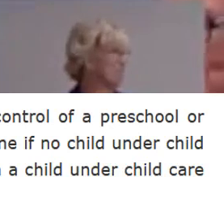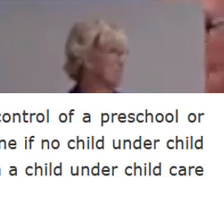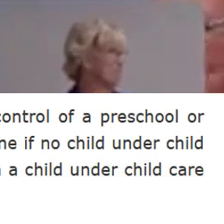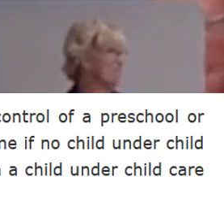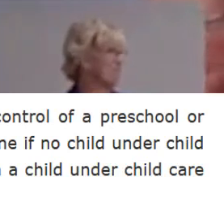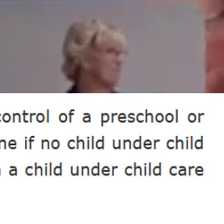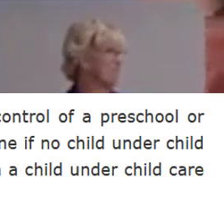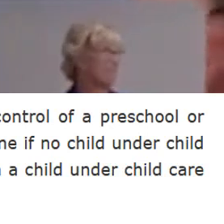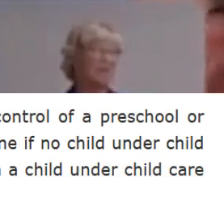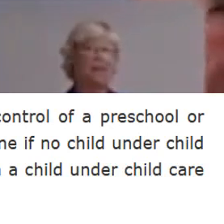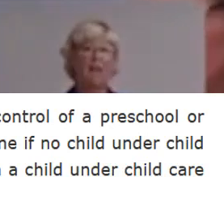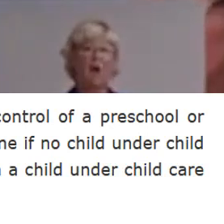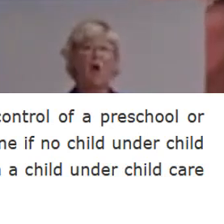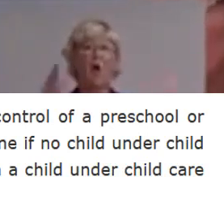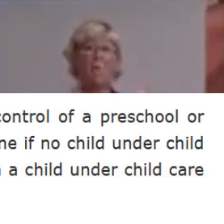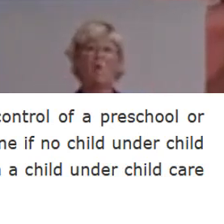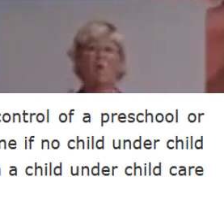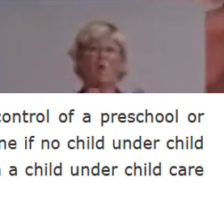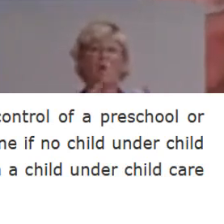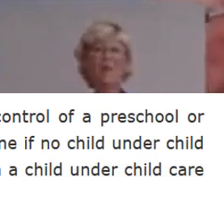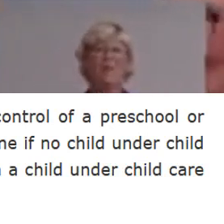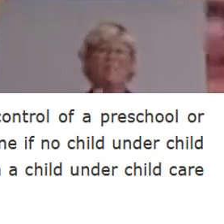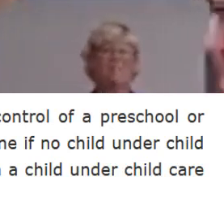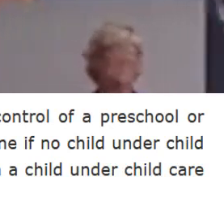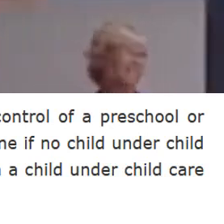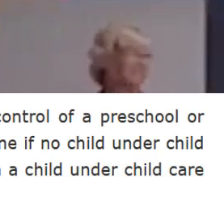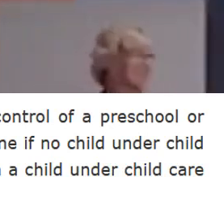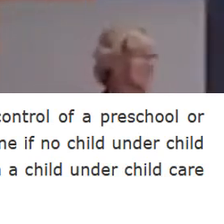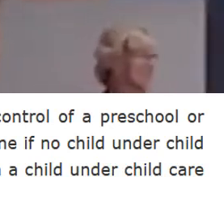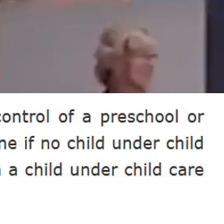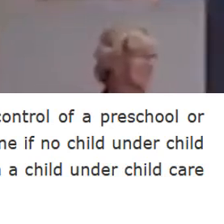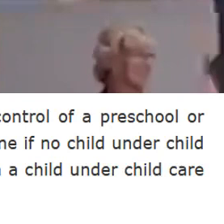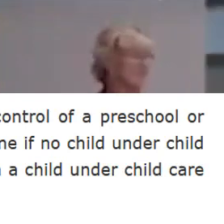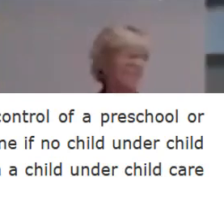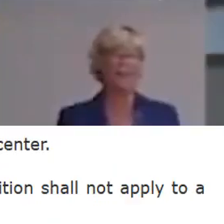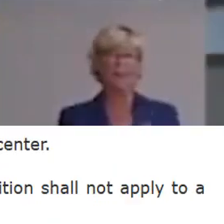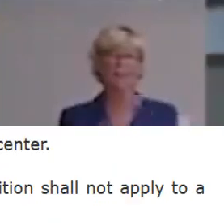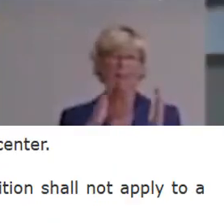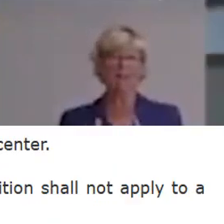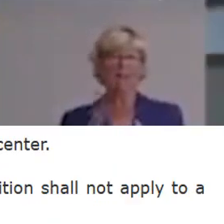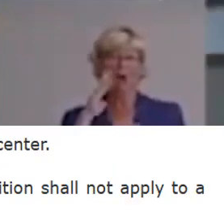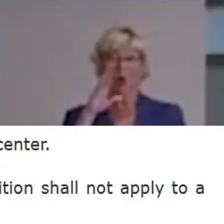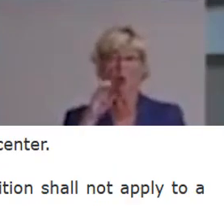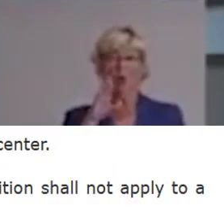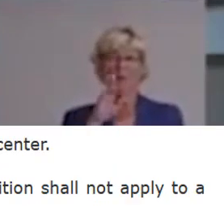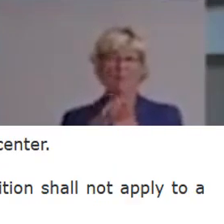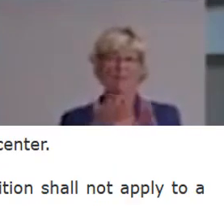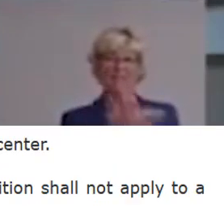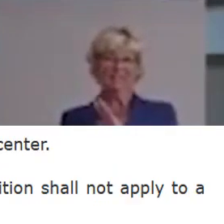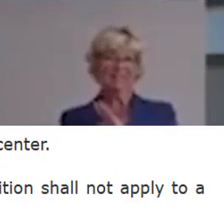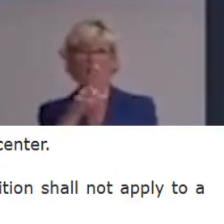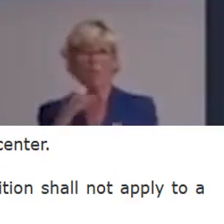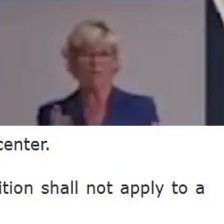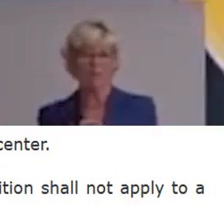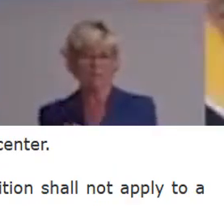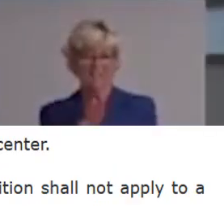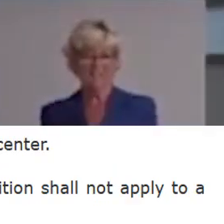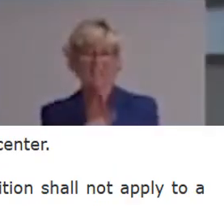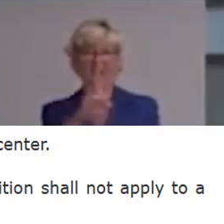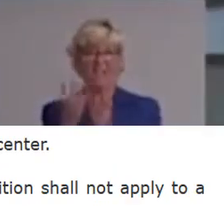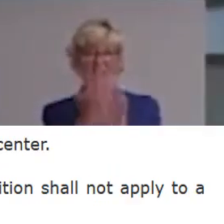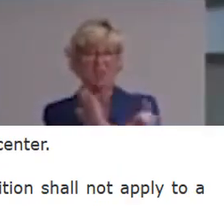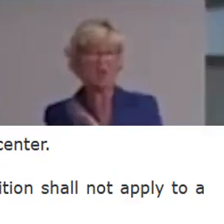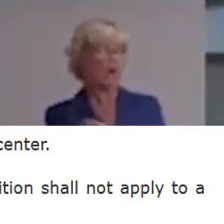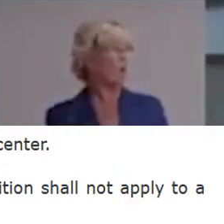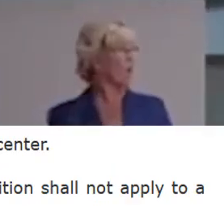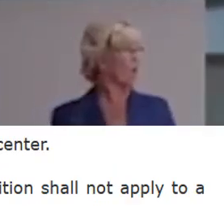facilities, hospitals, public transit controlled areas, bars, outdoor public gatherings that require a permit, playgrounds, parks, athletic facilities, colleges, casinos,